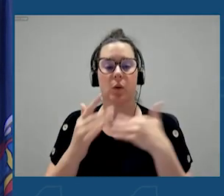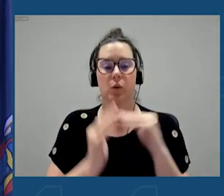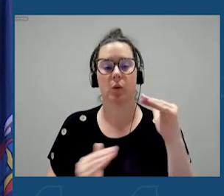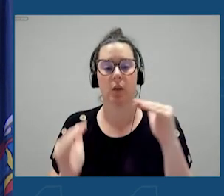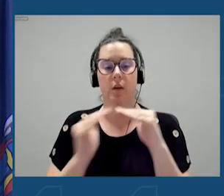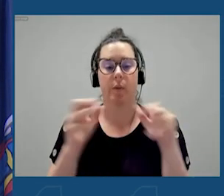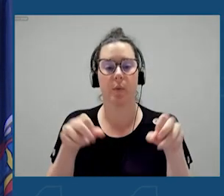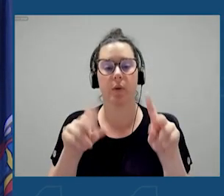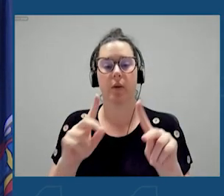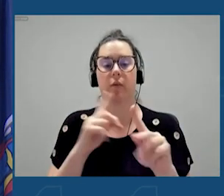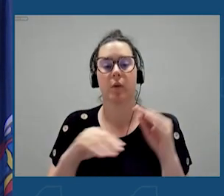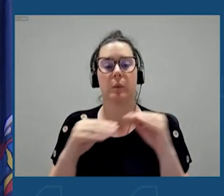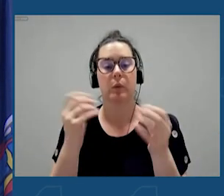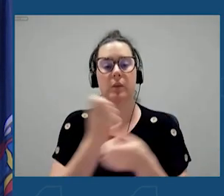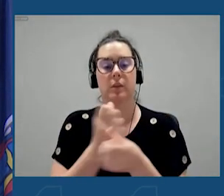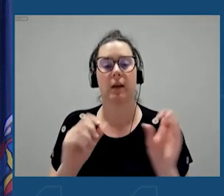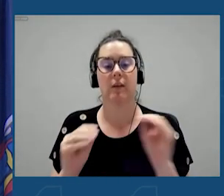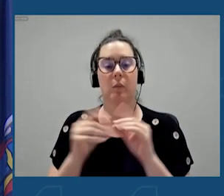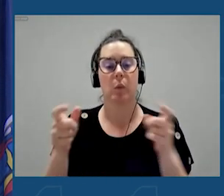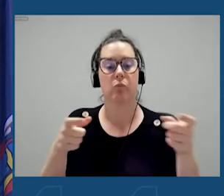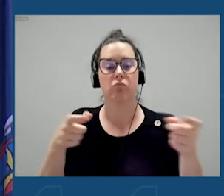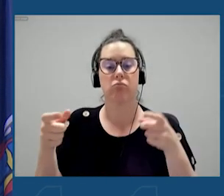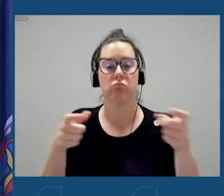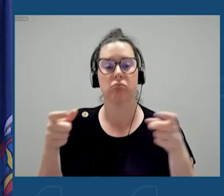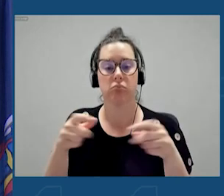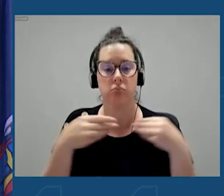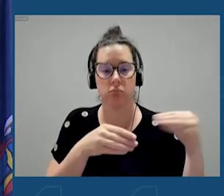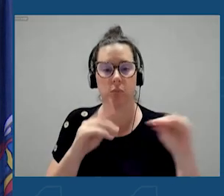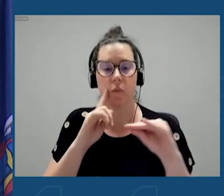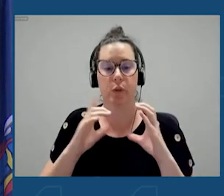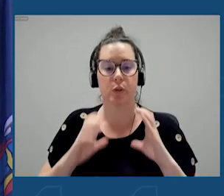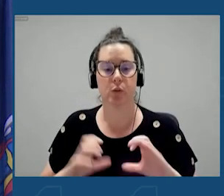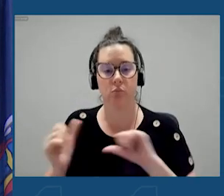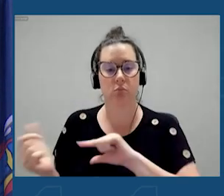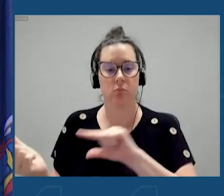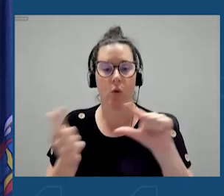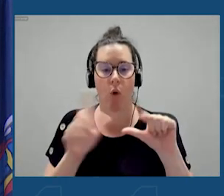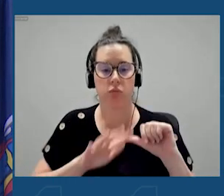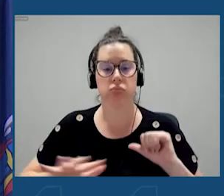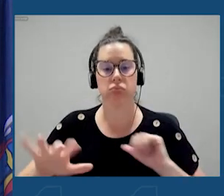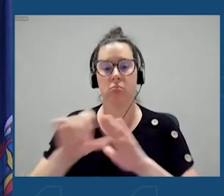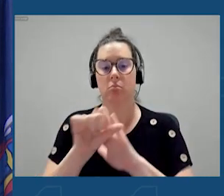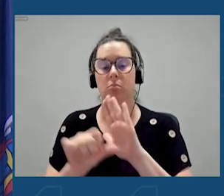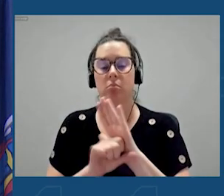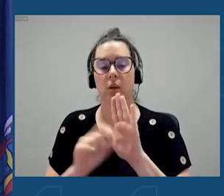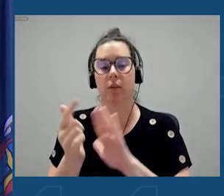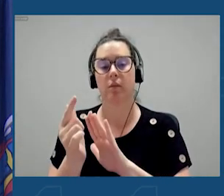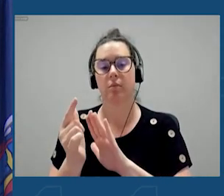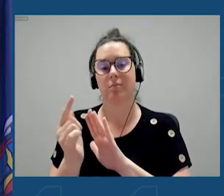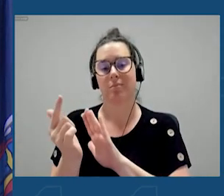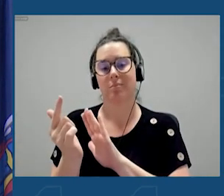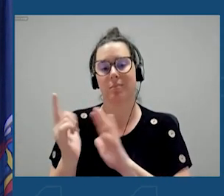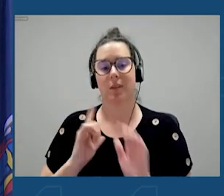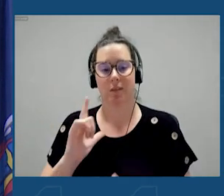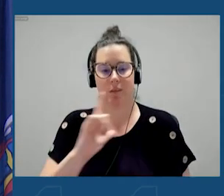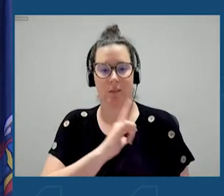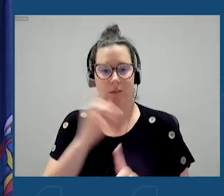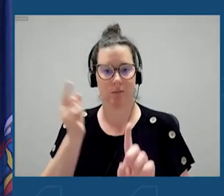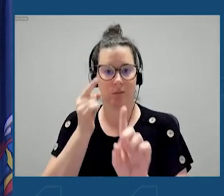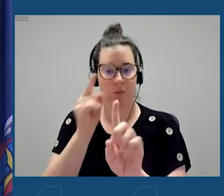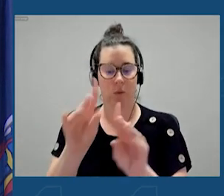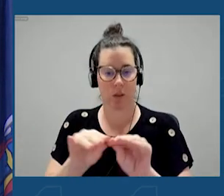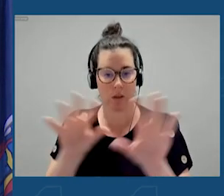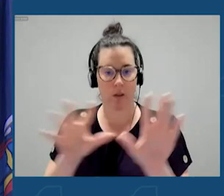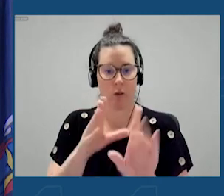for a safer, regulated market for consumers across the entire state. The legislative intent was clear, and the path for an equitable